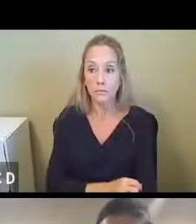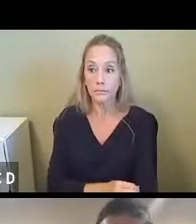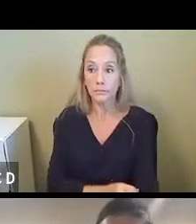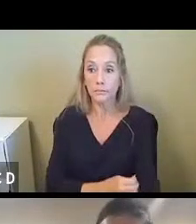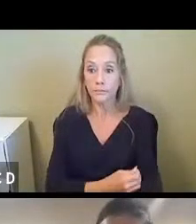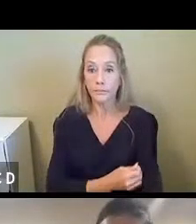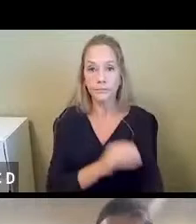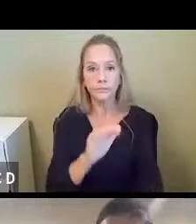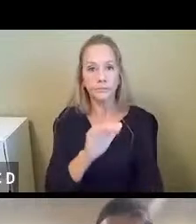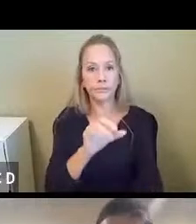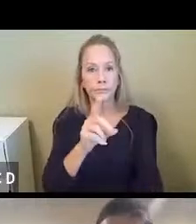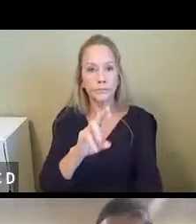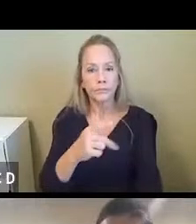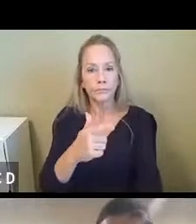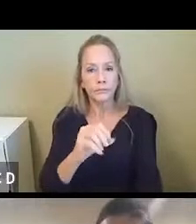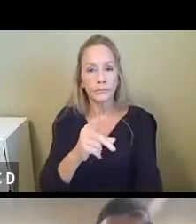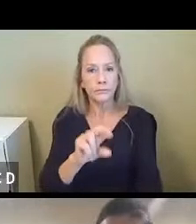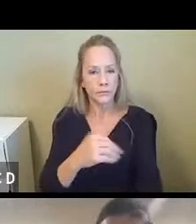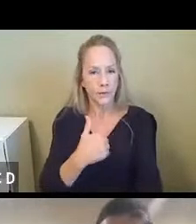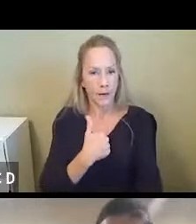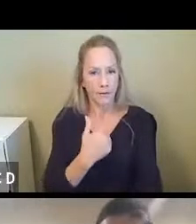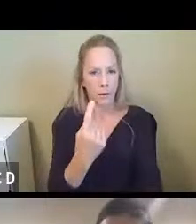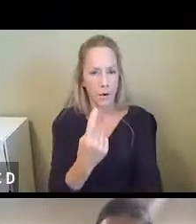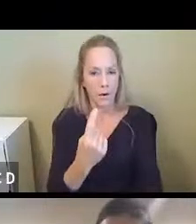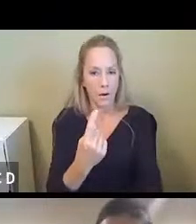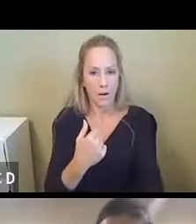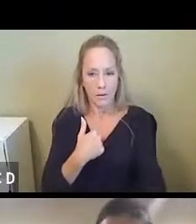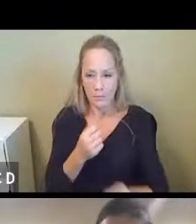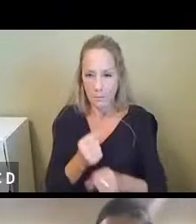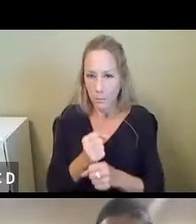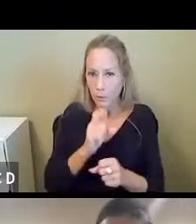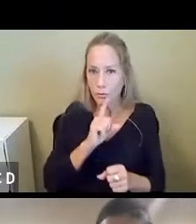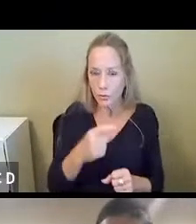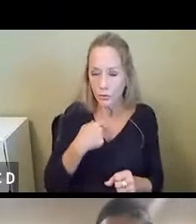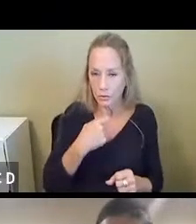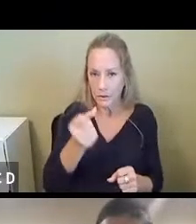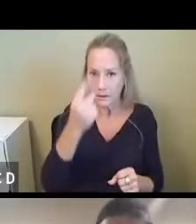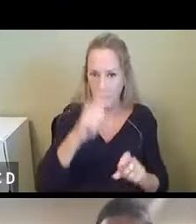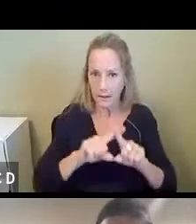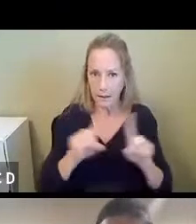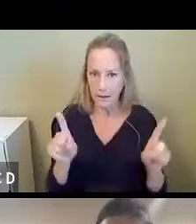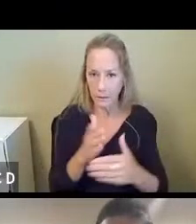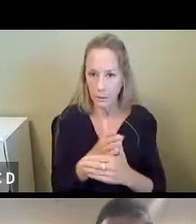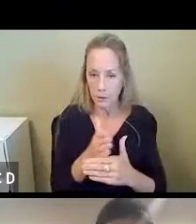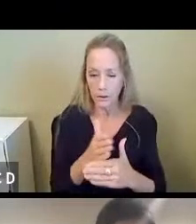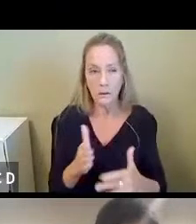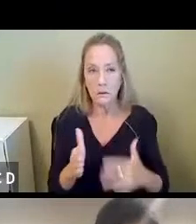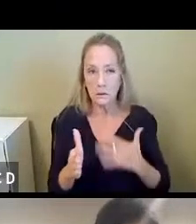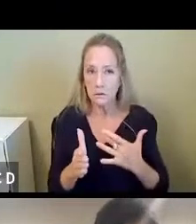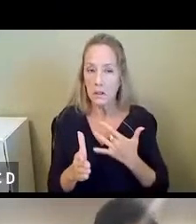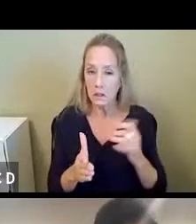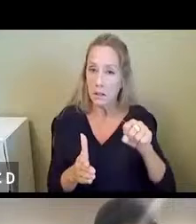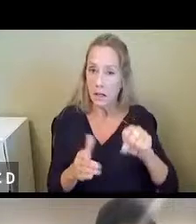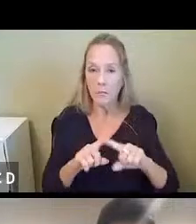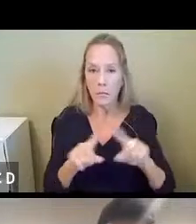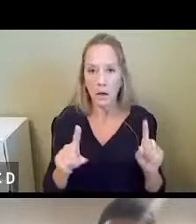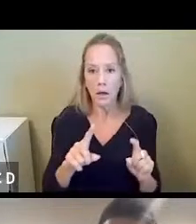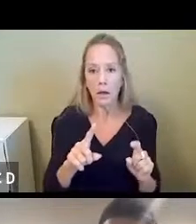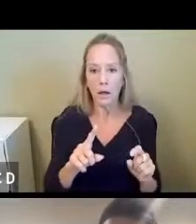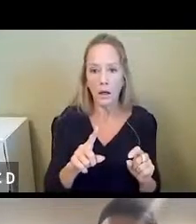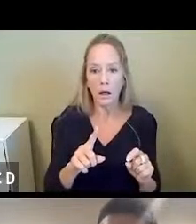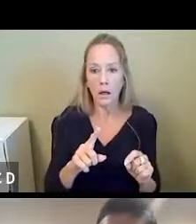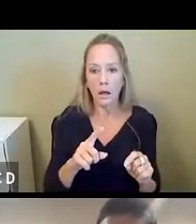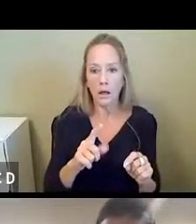Dr. Gocher, I have just one, and I just want to make sure I understand the distinction. I think I do, but so the pooled